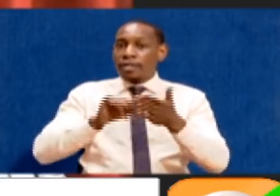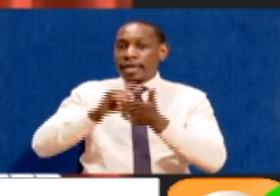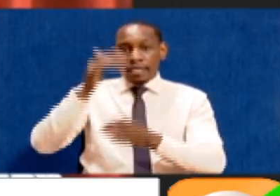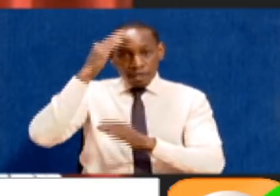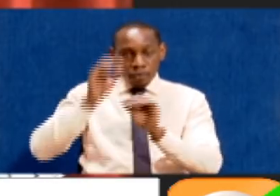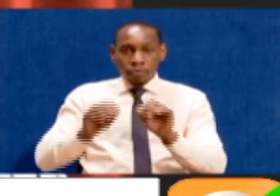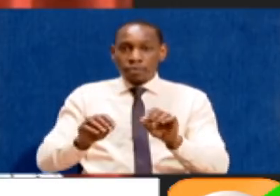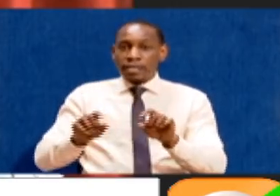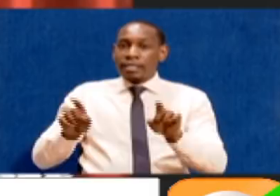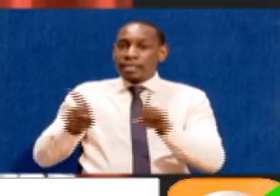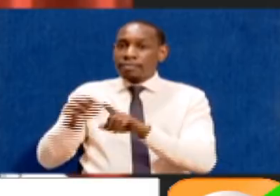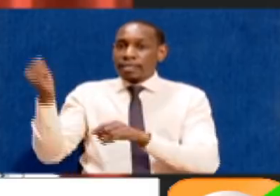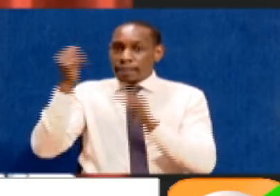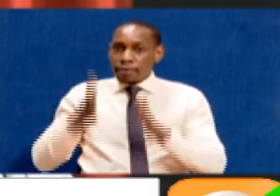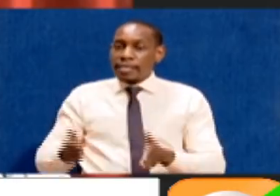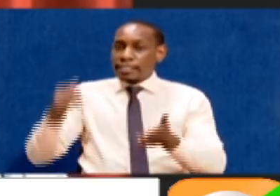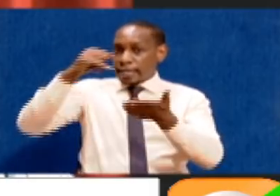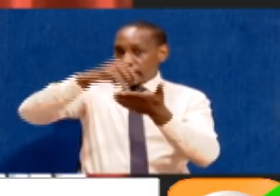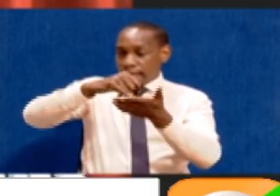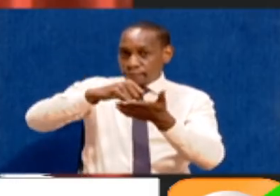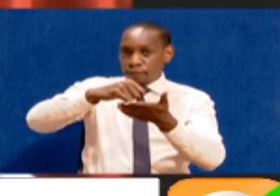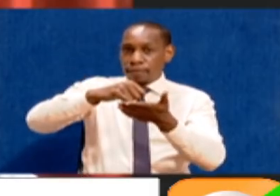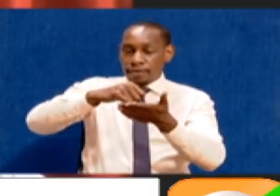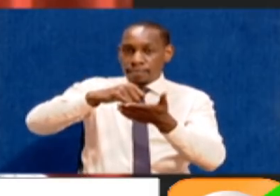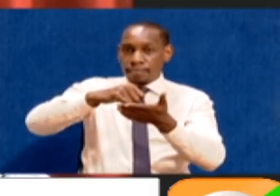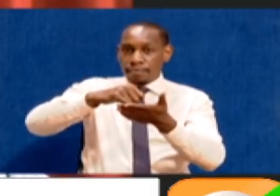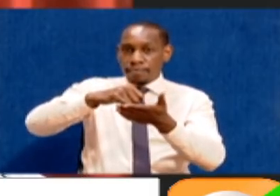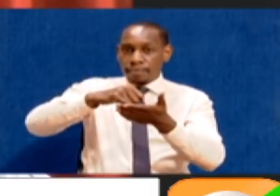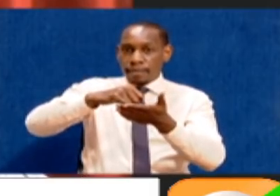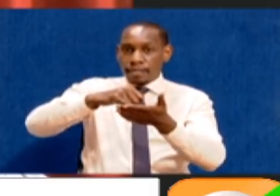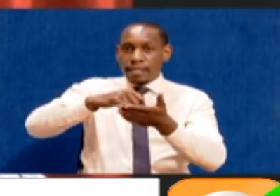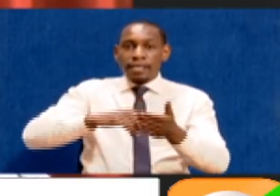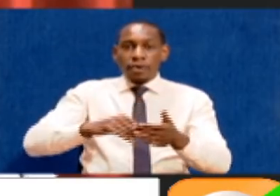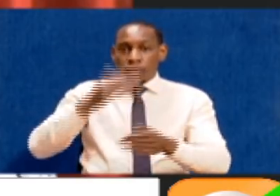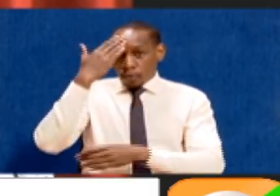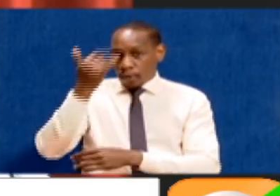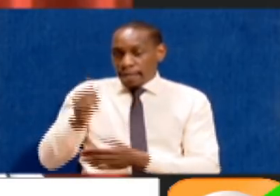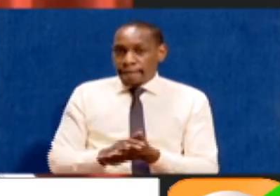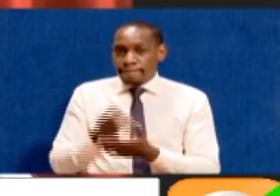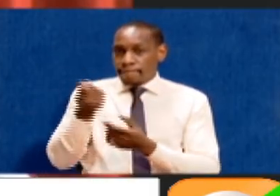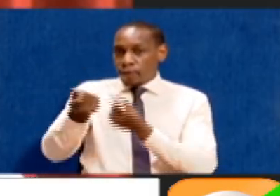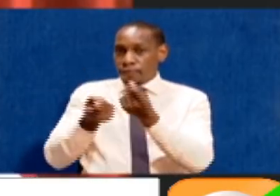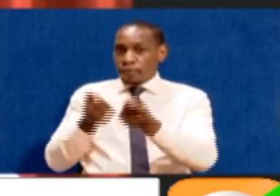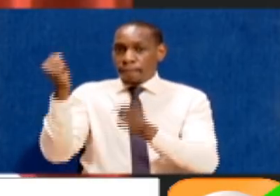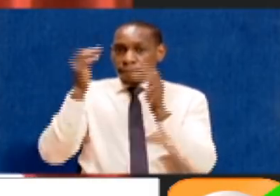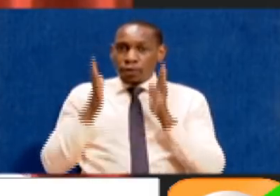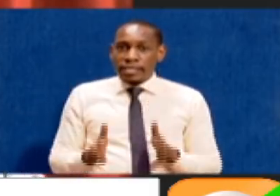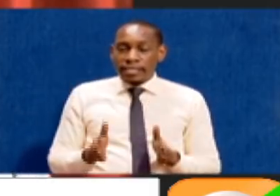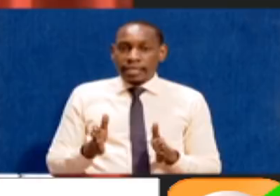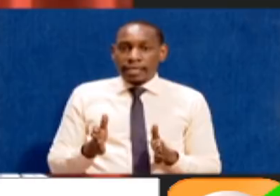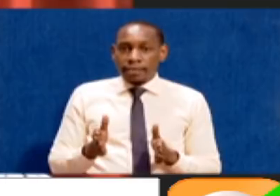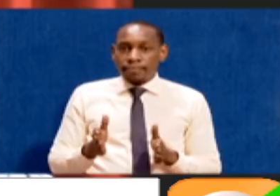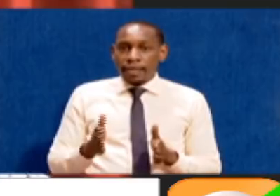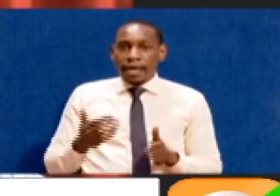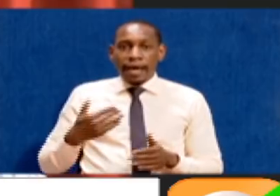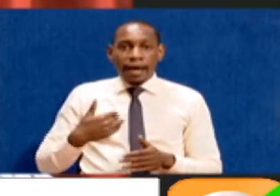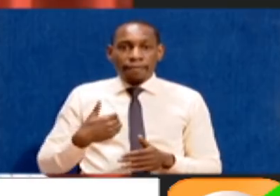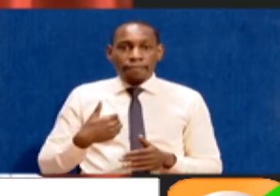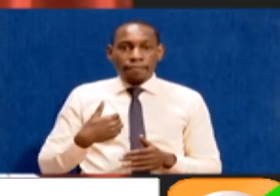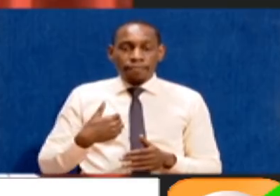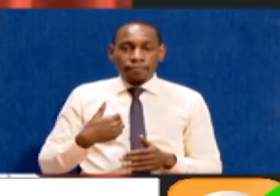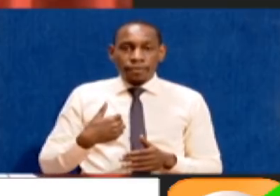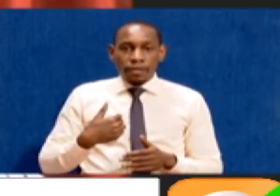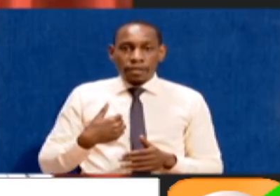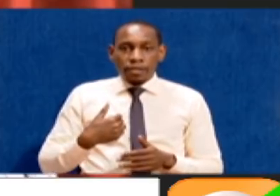known. And politicians are not exempt from that. Just because a few politicians have abused